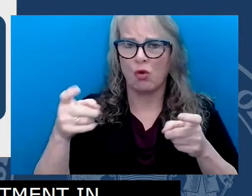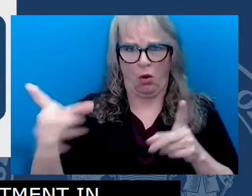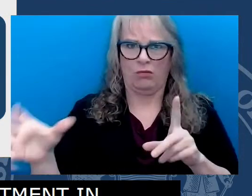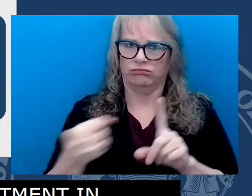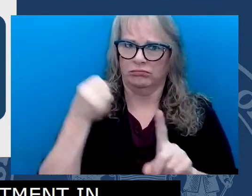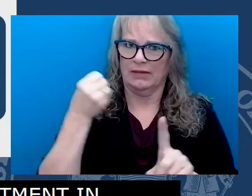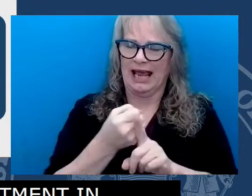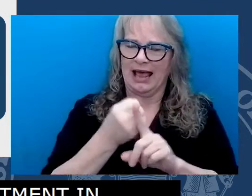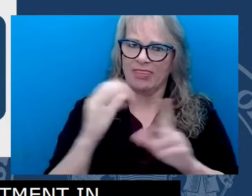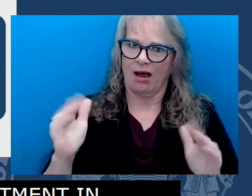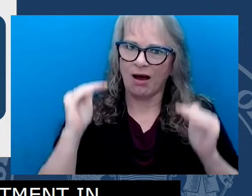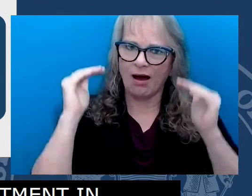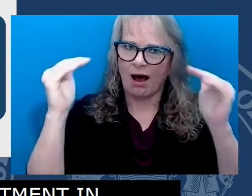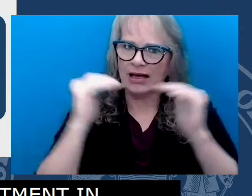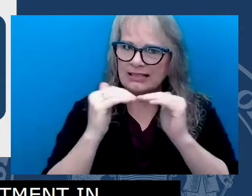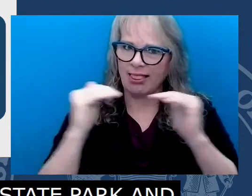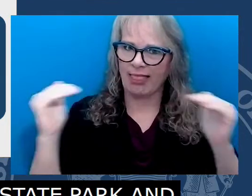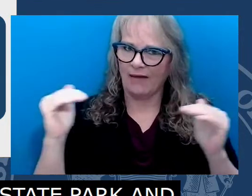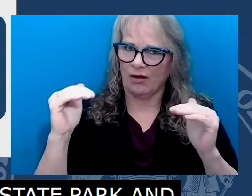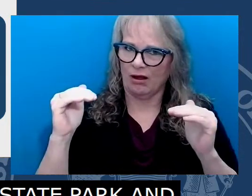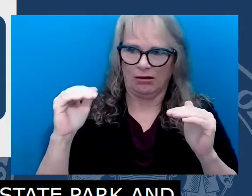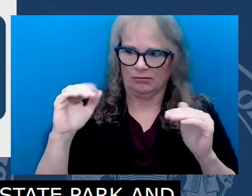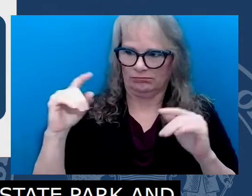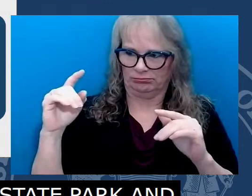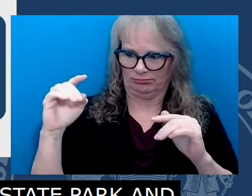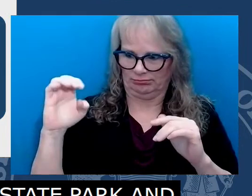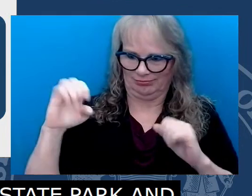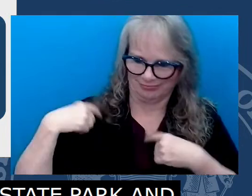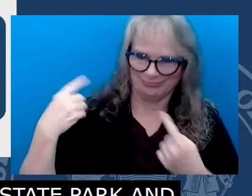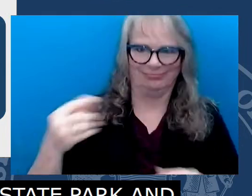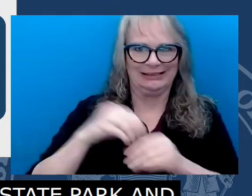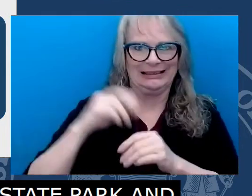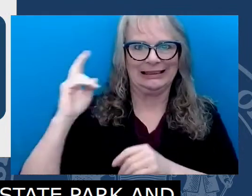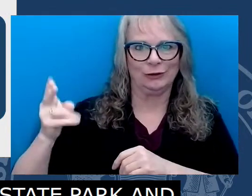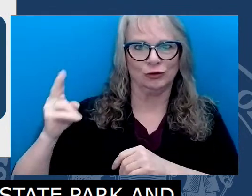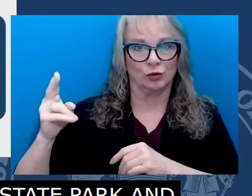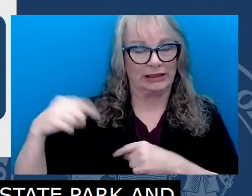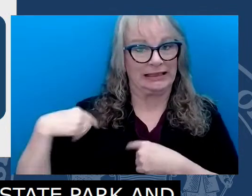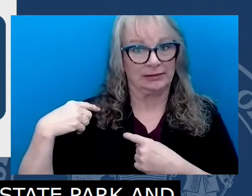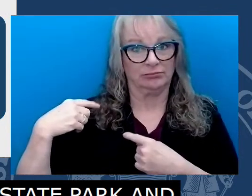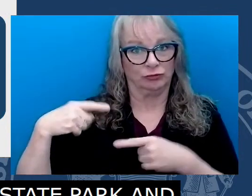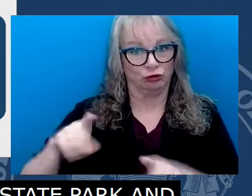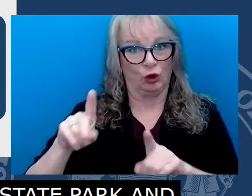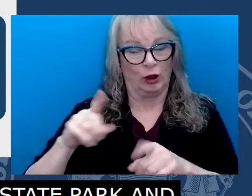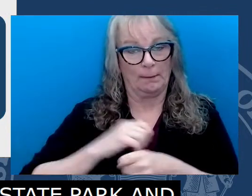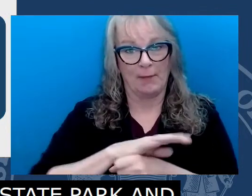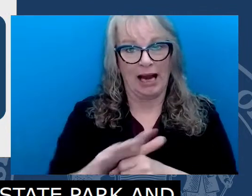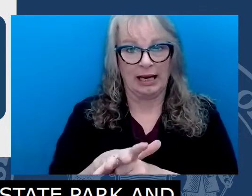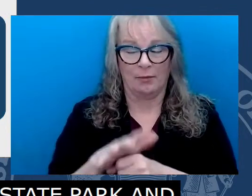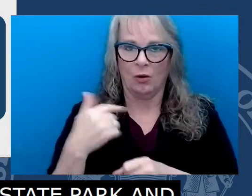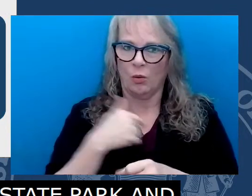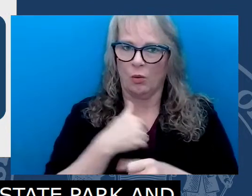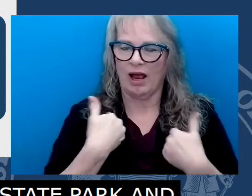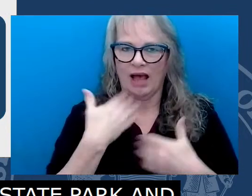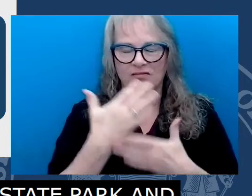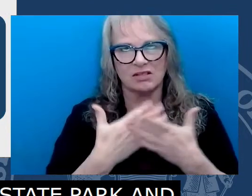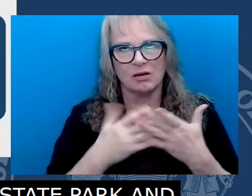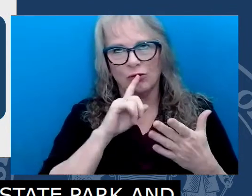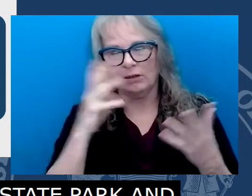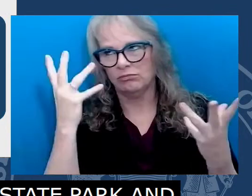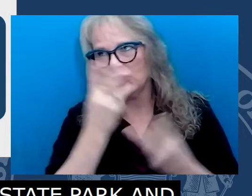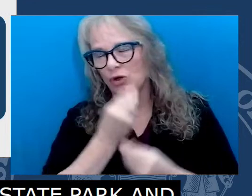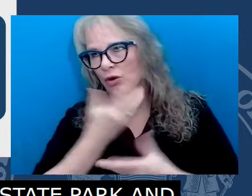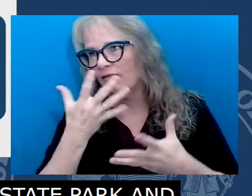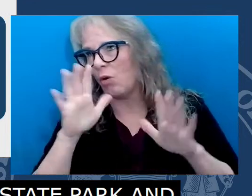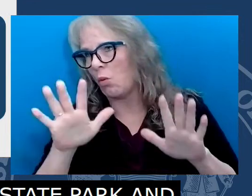pandemic, not surprisingly. And so we've been, we've really got some wonderful outside natural areas up and down